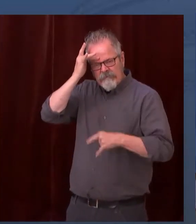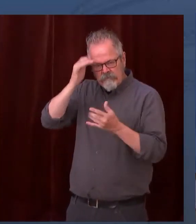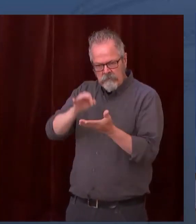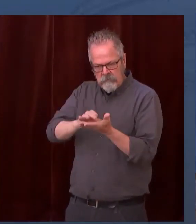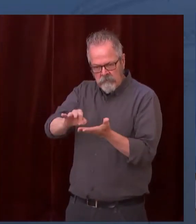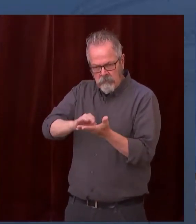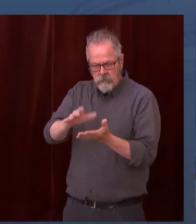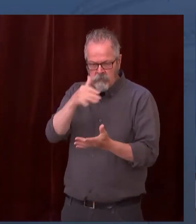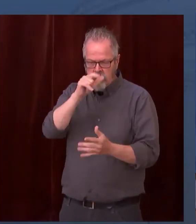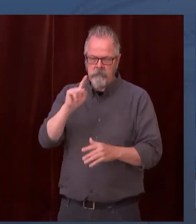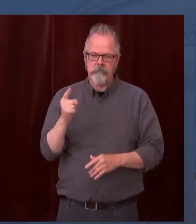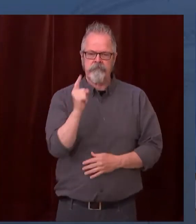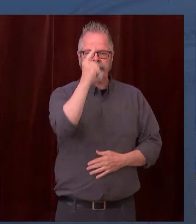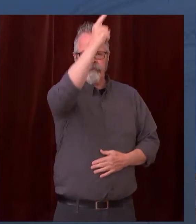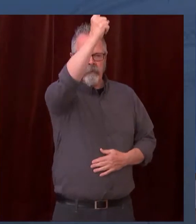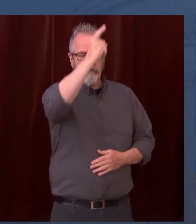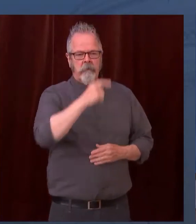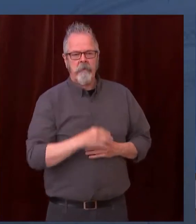of hospitalizations.